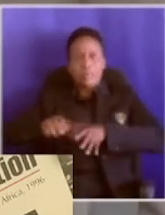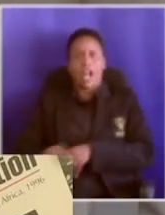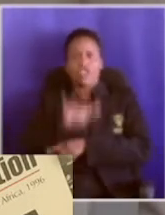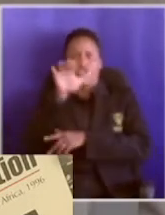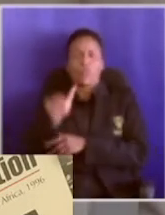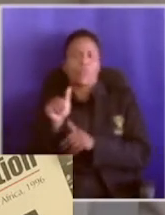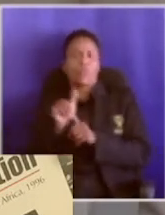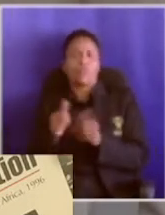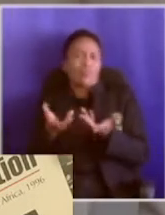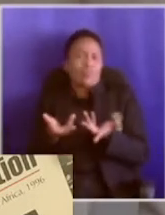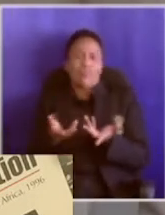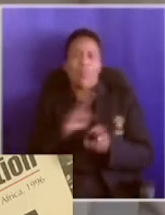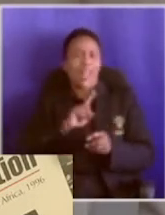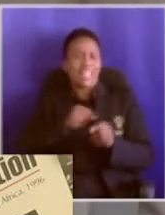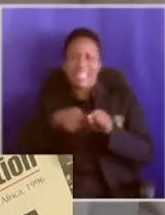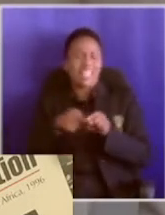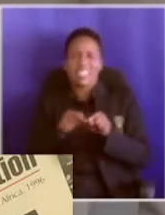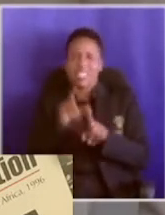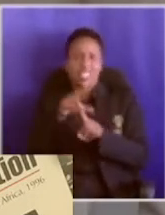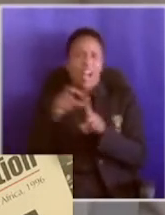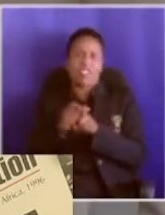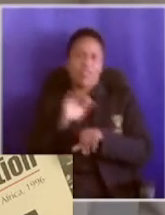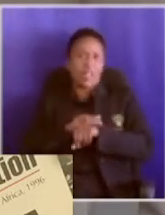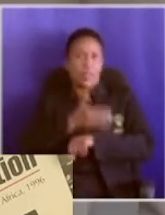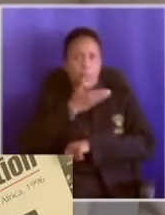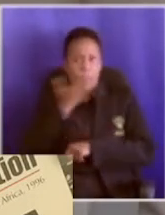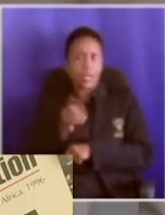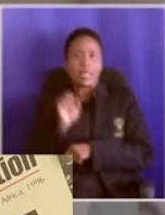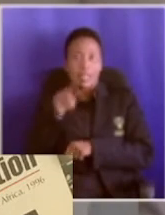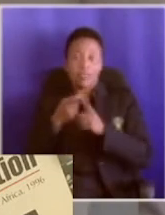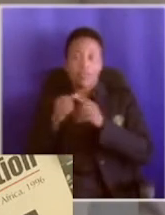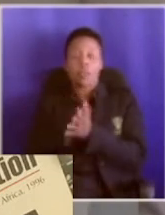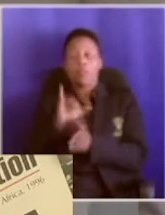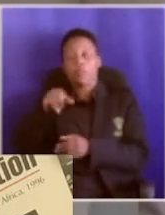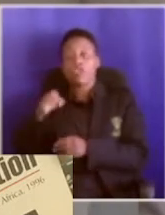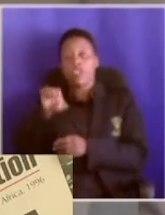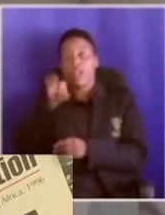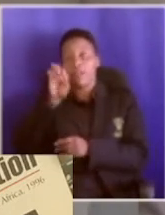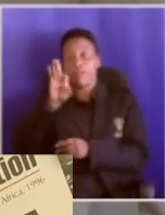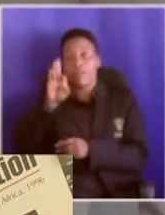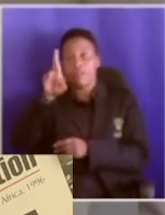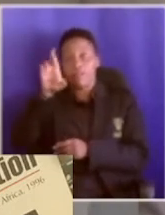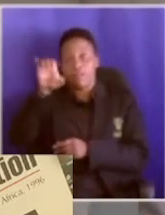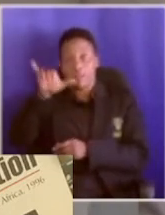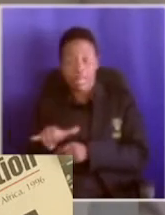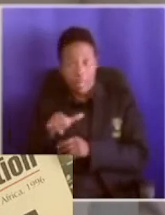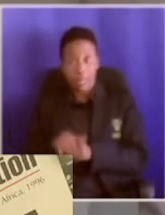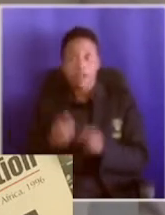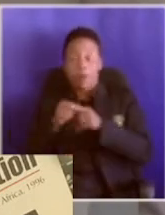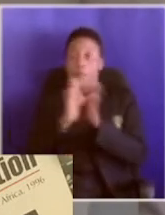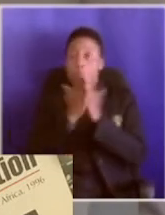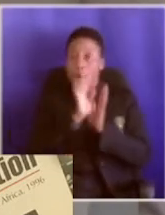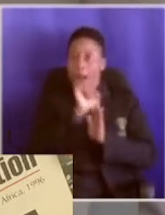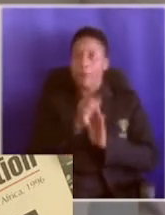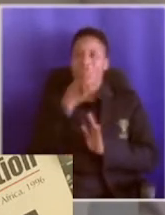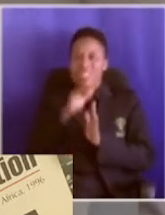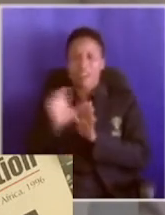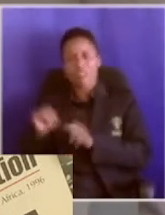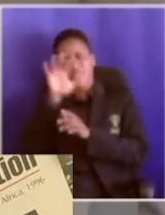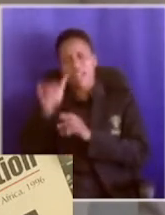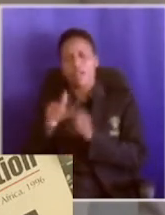friendly? This is explained by Jeffrey Hartz and Greg Mills in their book, How South Africa Works and Must Do Better,